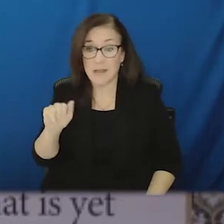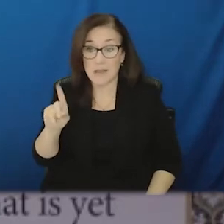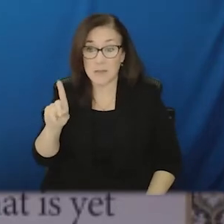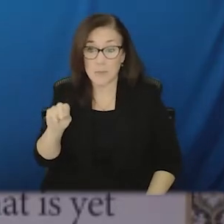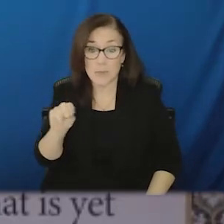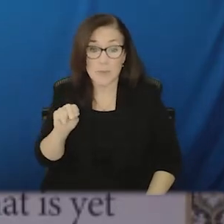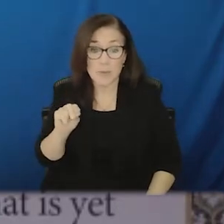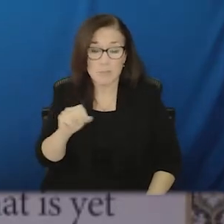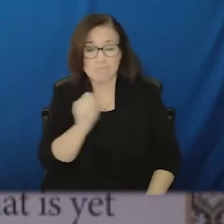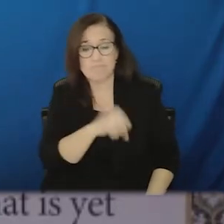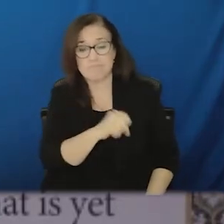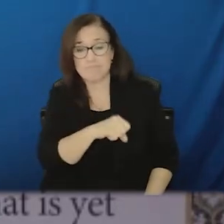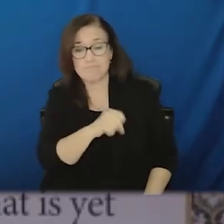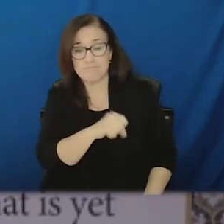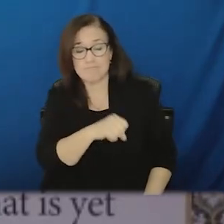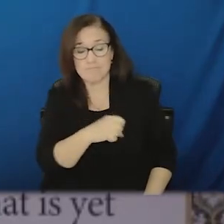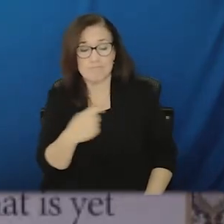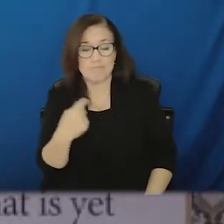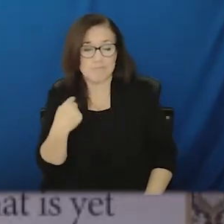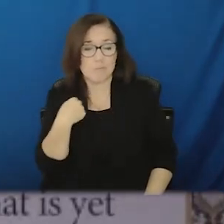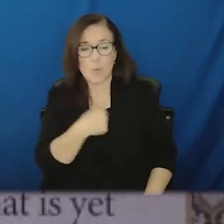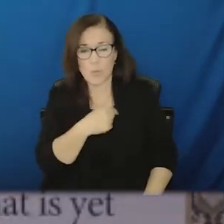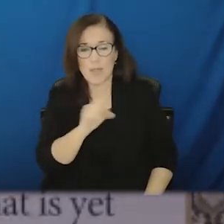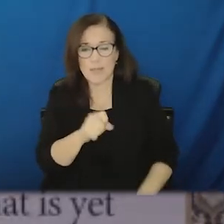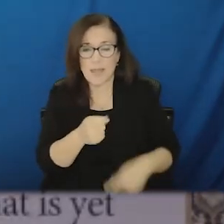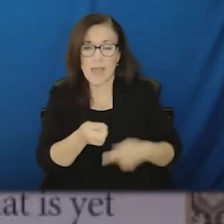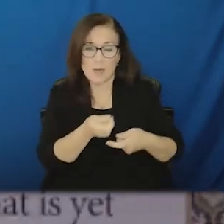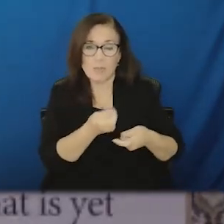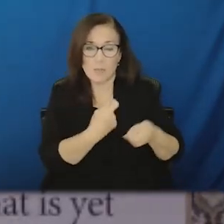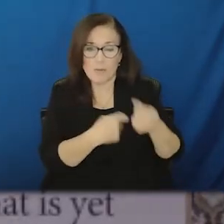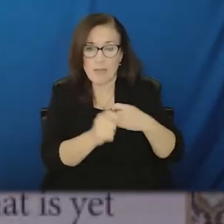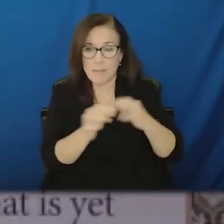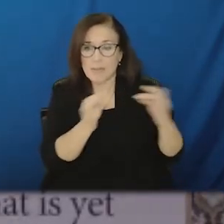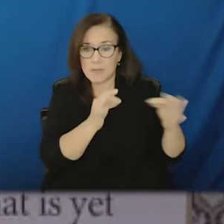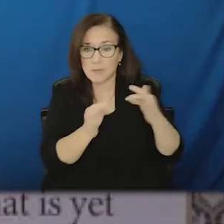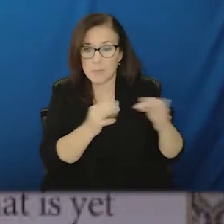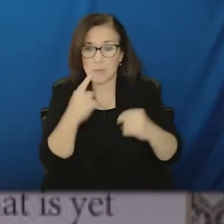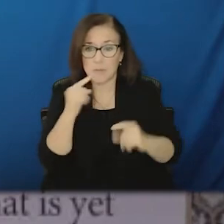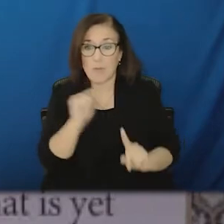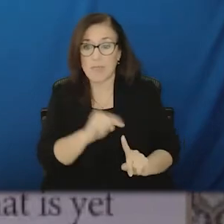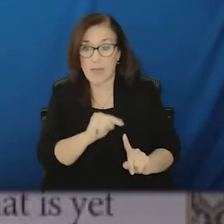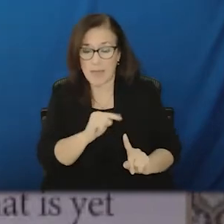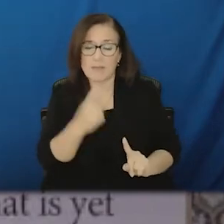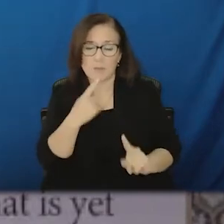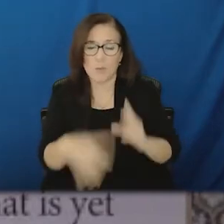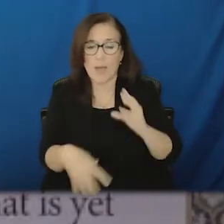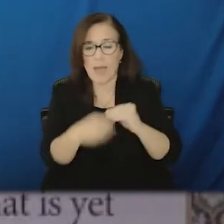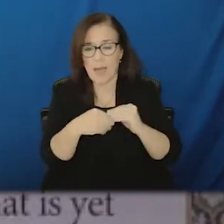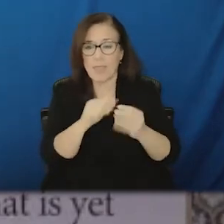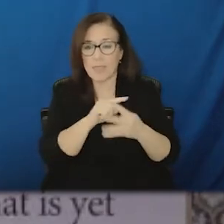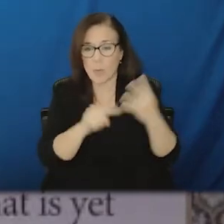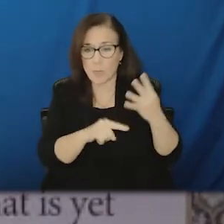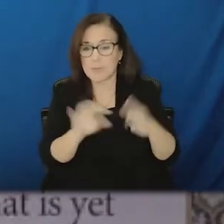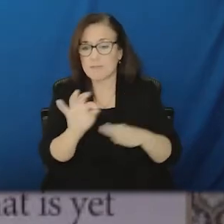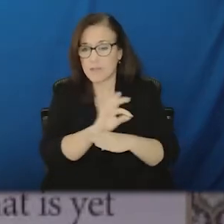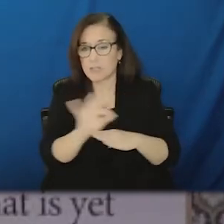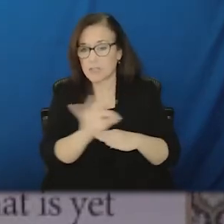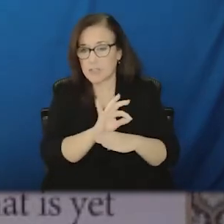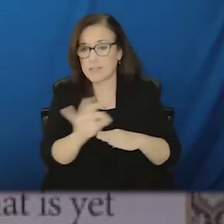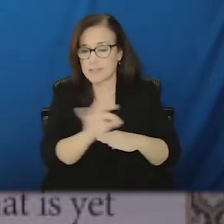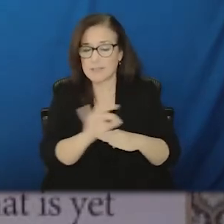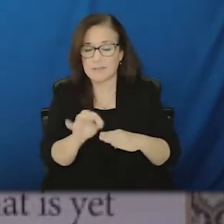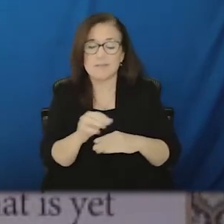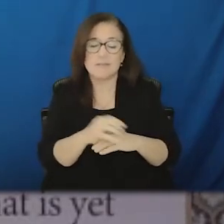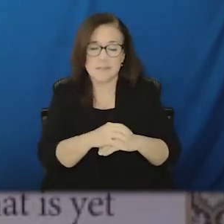Yes, we can work on revamping the description on this one to add to the functions that we've laid out in the previous